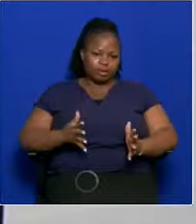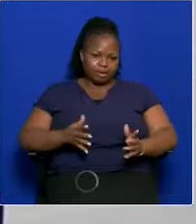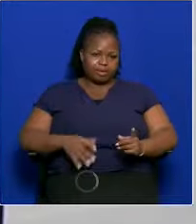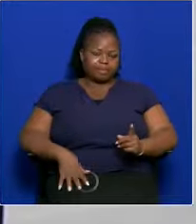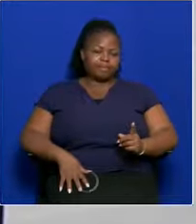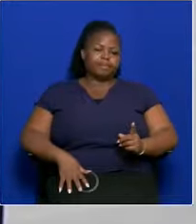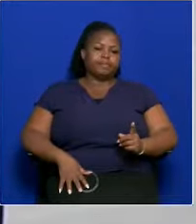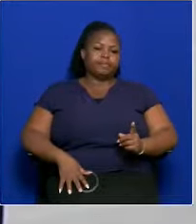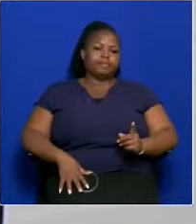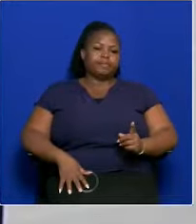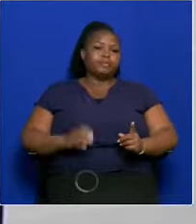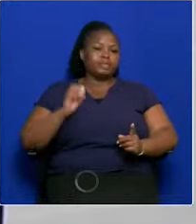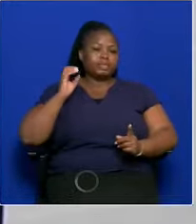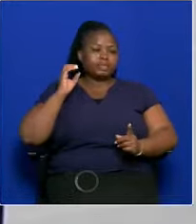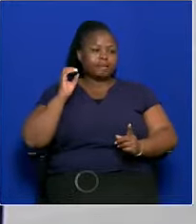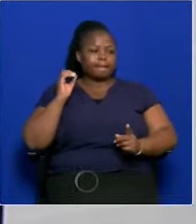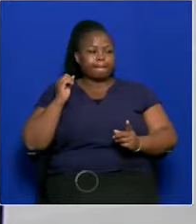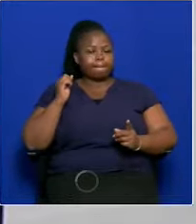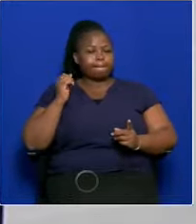my